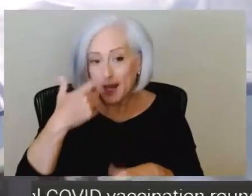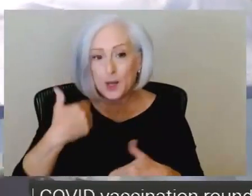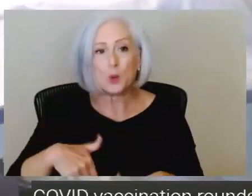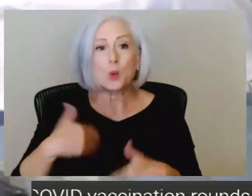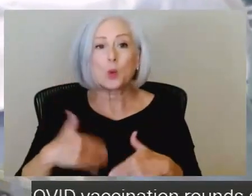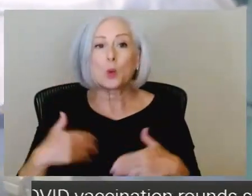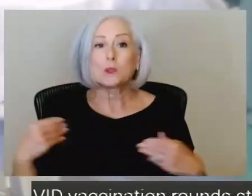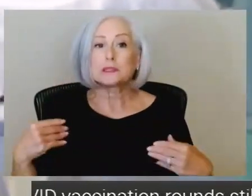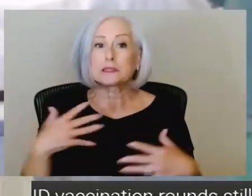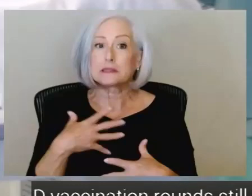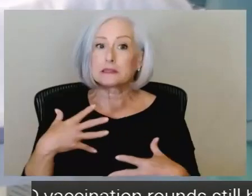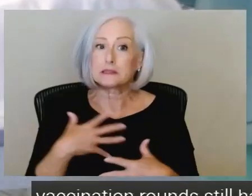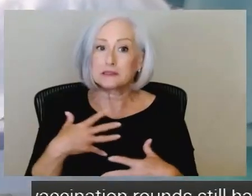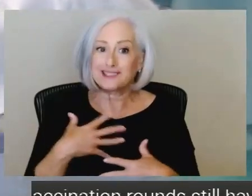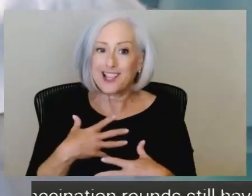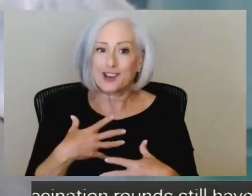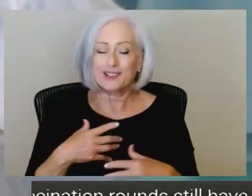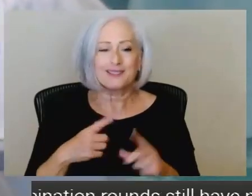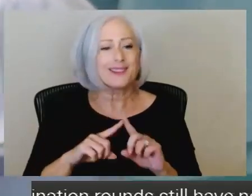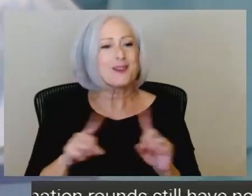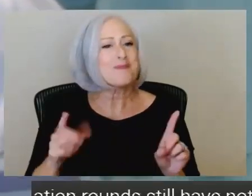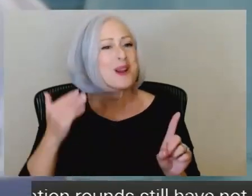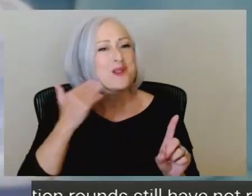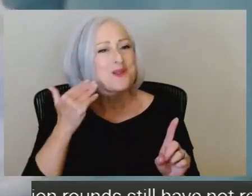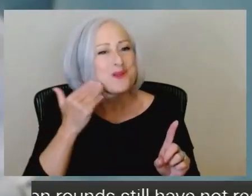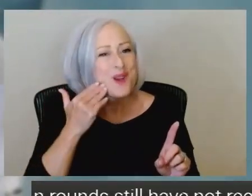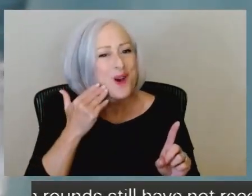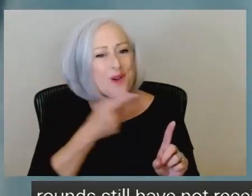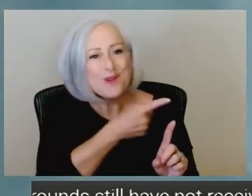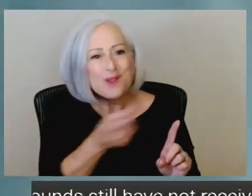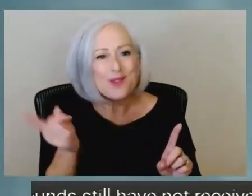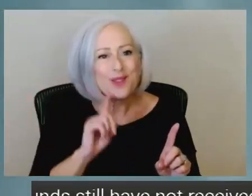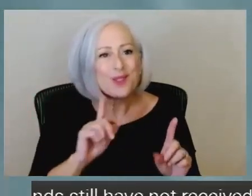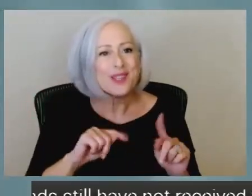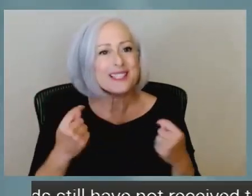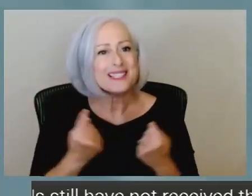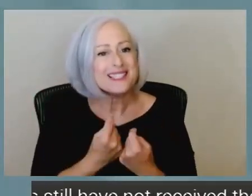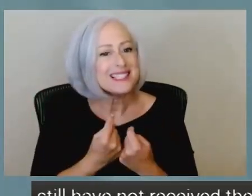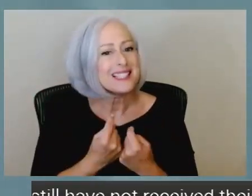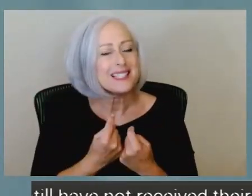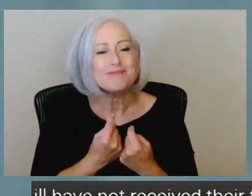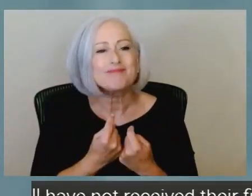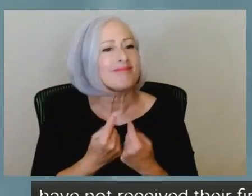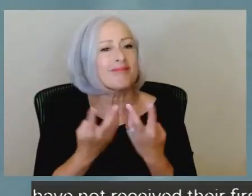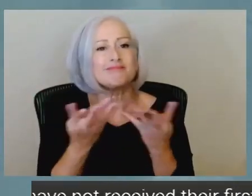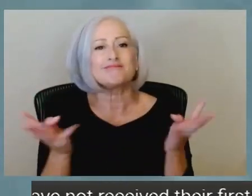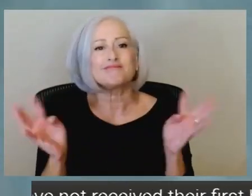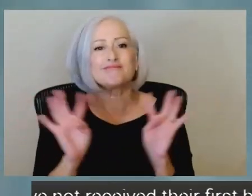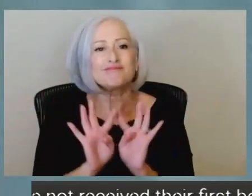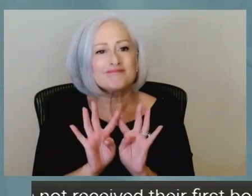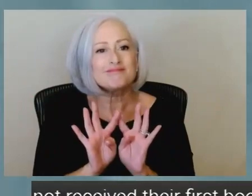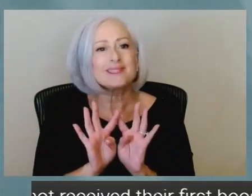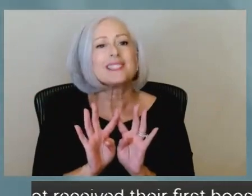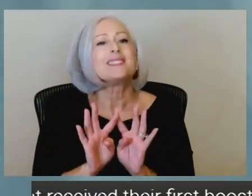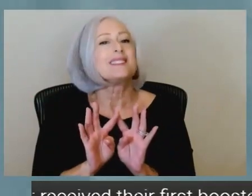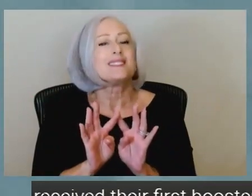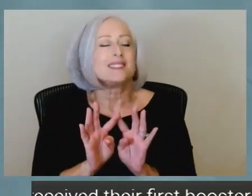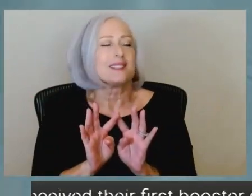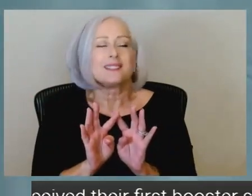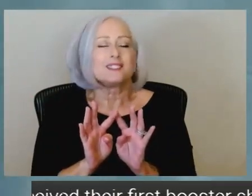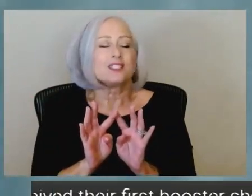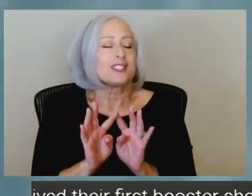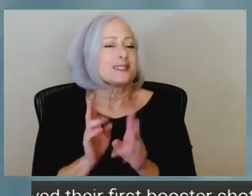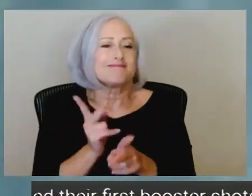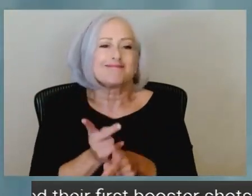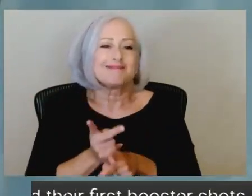tell that she is surrounded by people who are making her feel she doesn't need to be afraid. They are keeping her comfortable every step